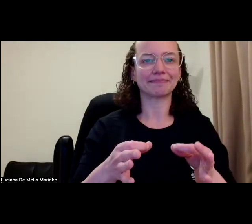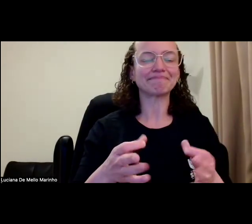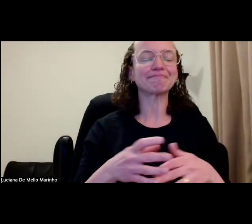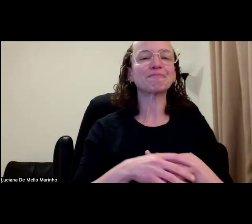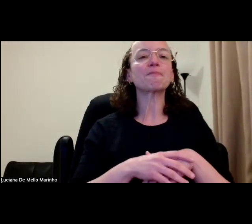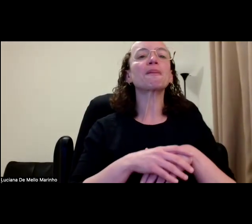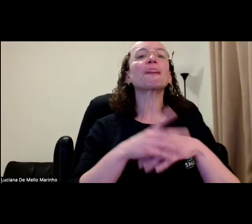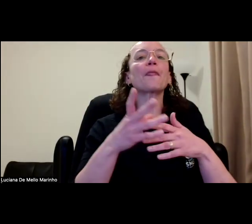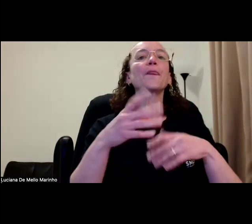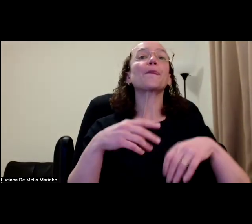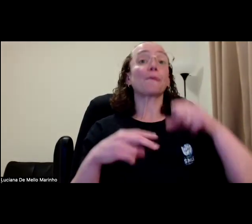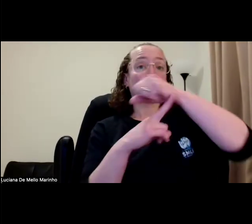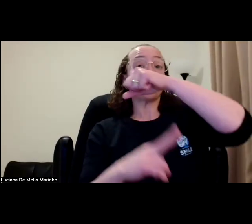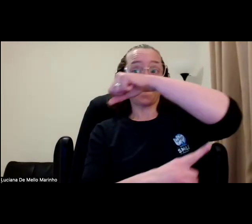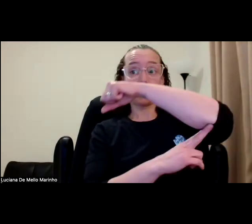how do you explain that?